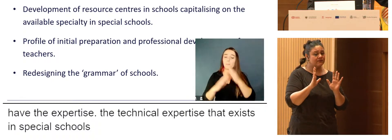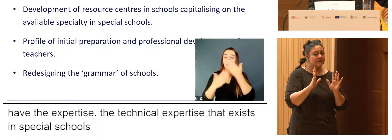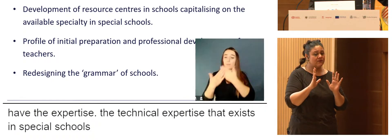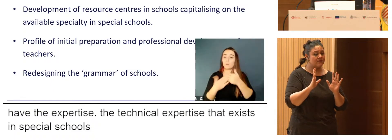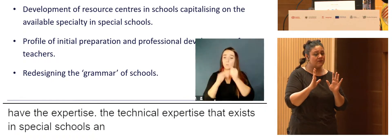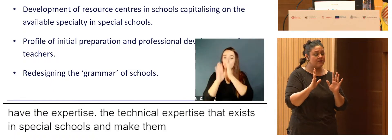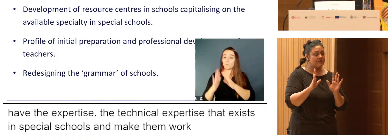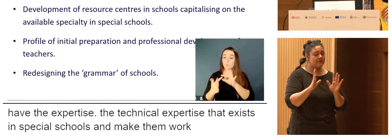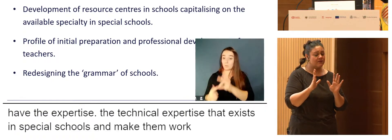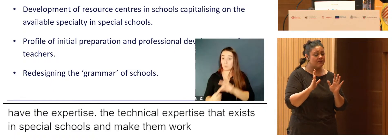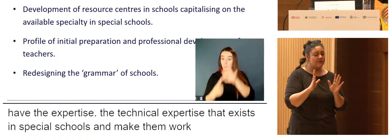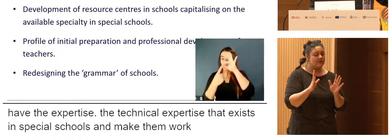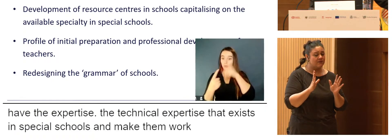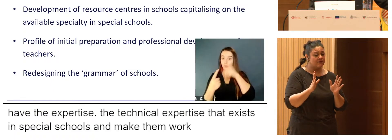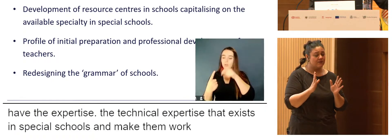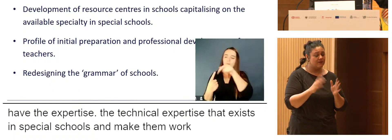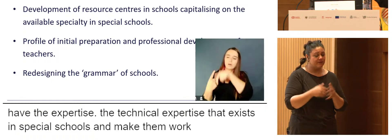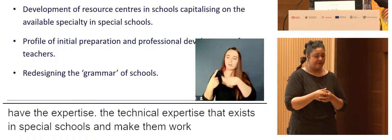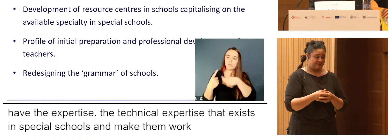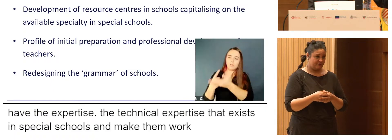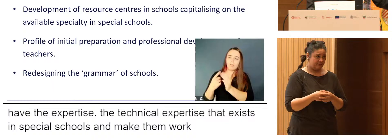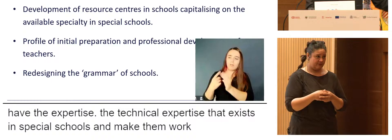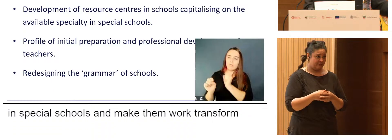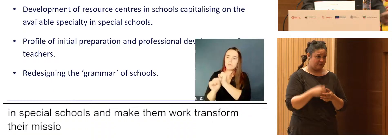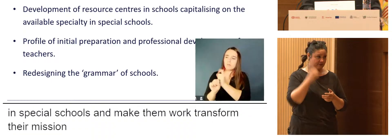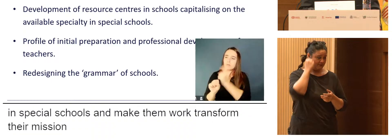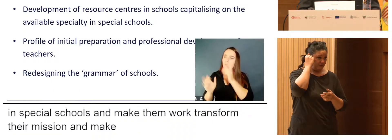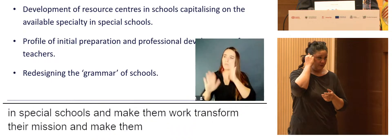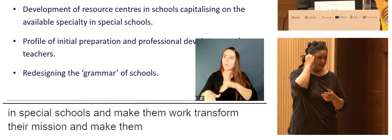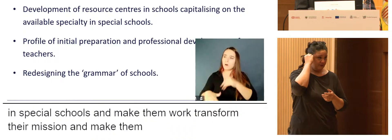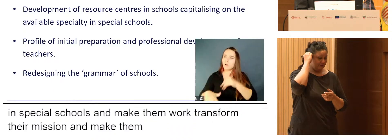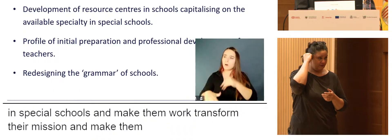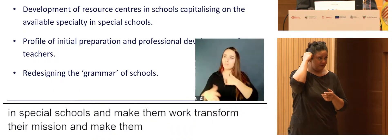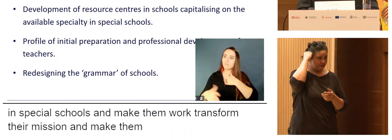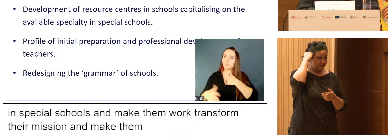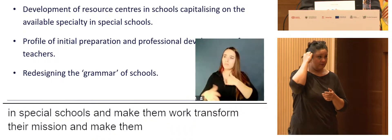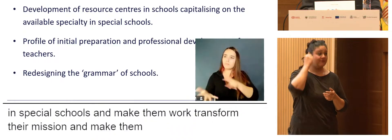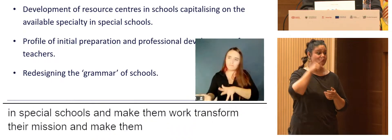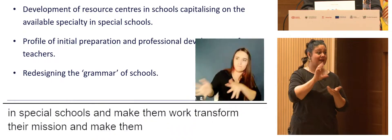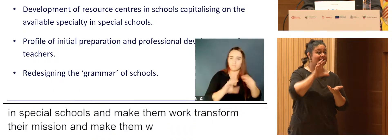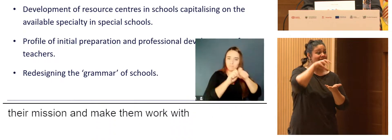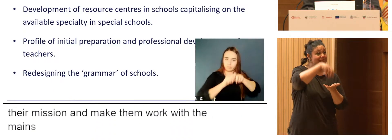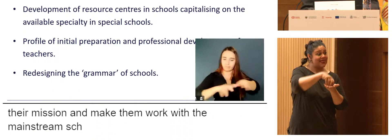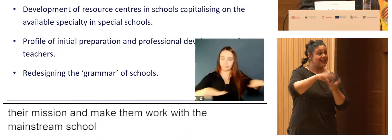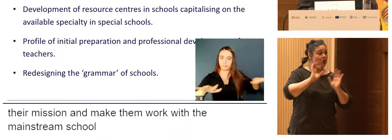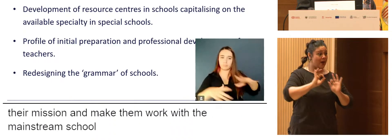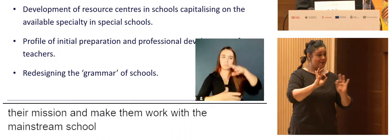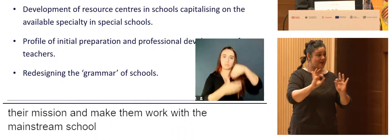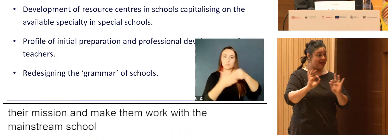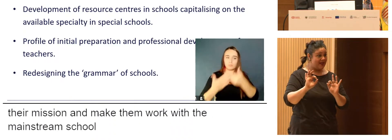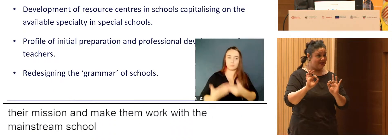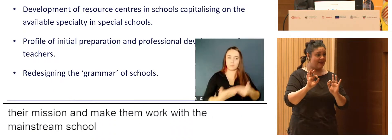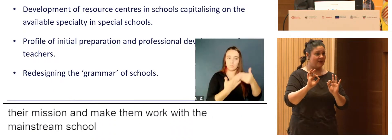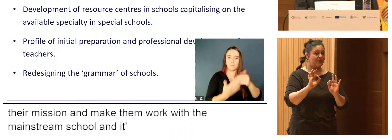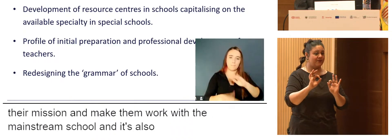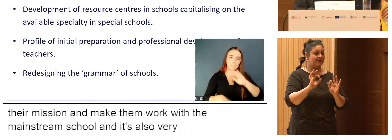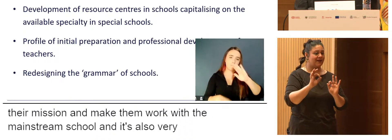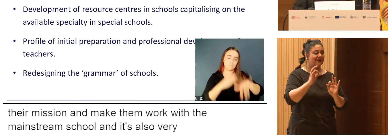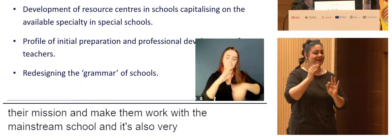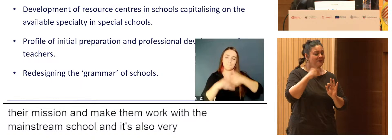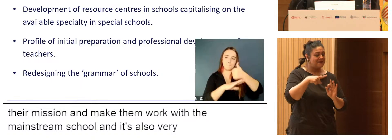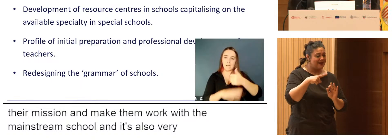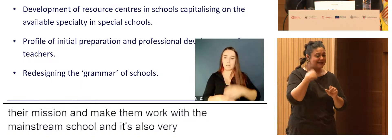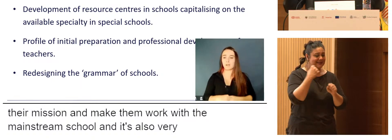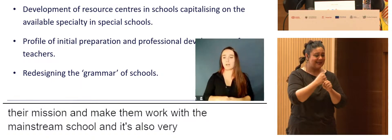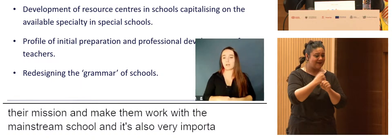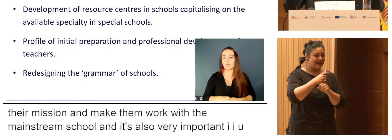work, transform their mission, and make them work with the mainstream school. And it's also very important, I use